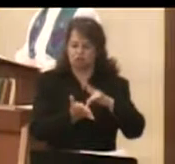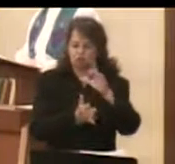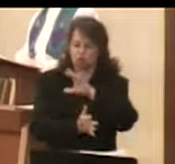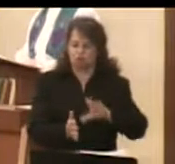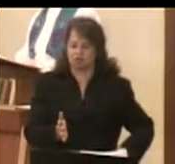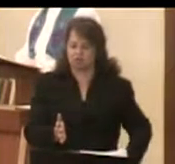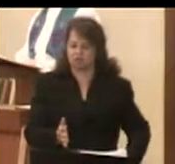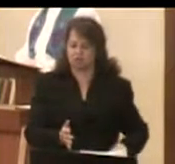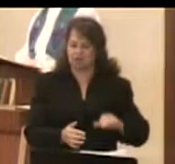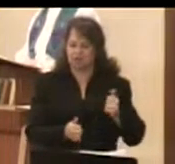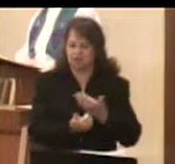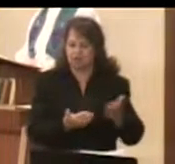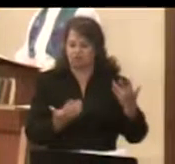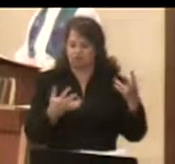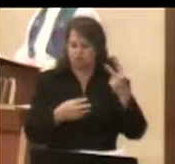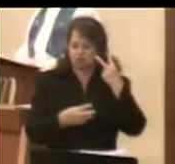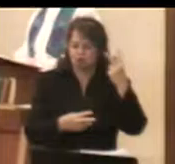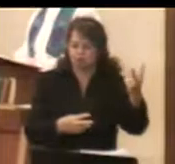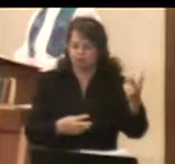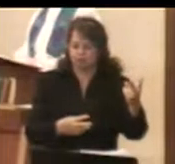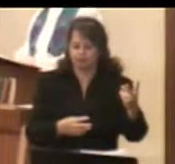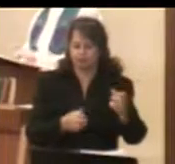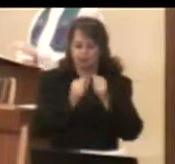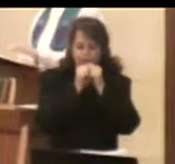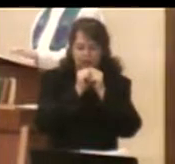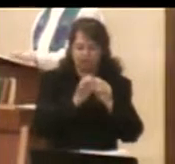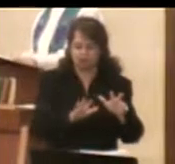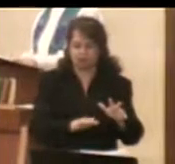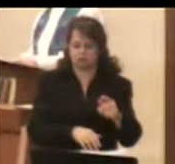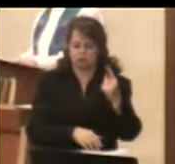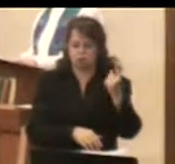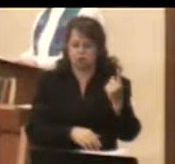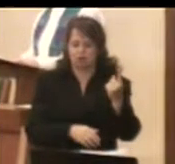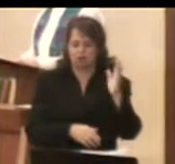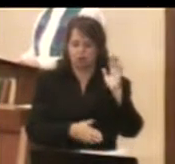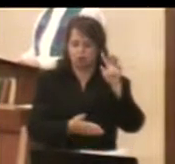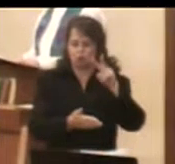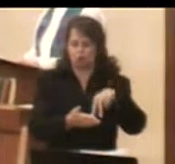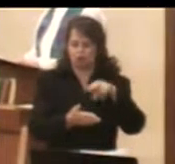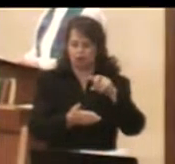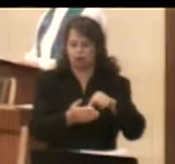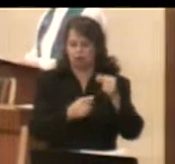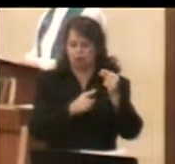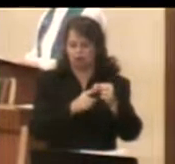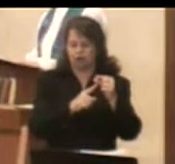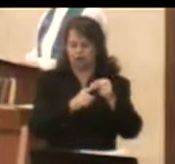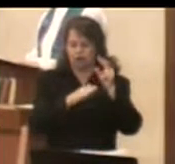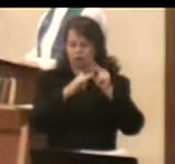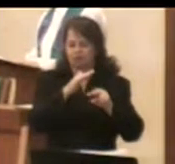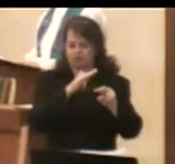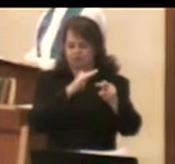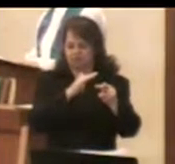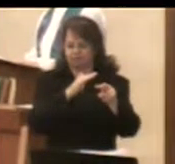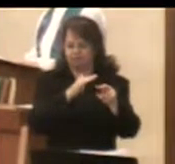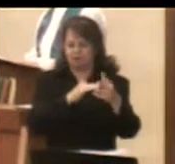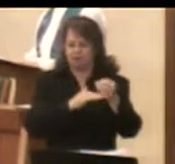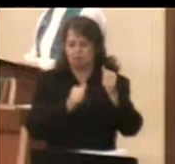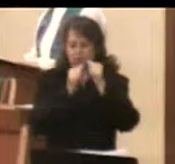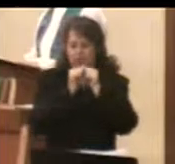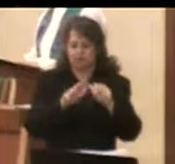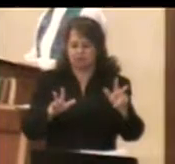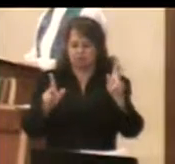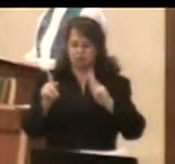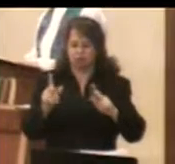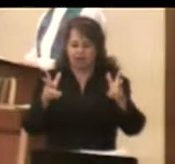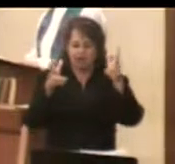to all that he saw. Blessed is the one who reads aloud the words of the prophecy, and blessed are those who